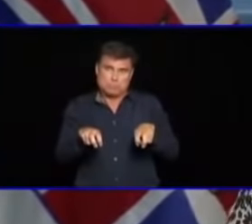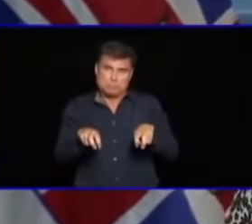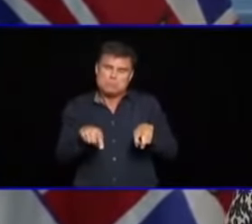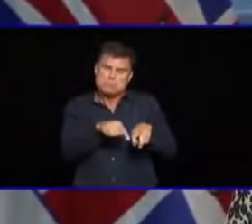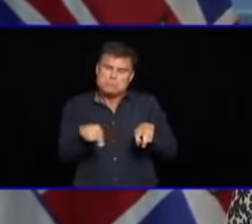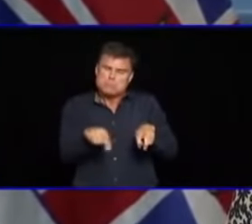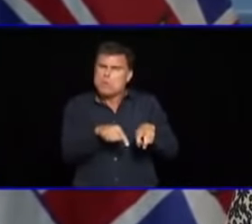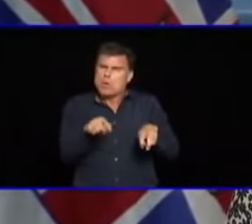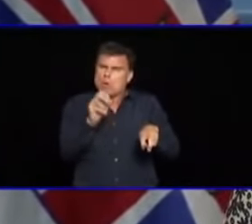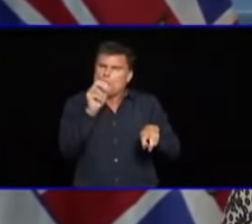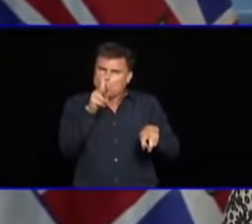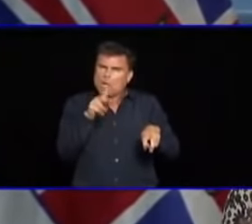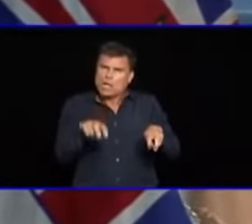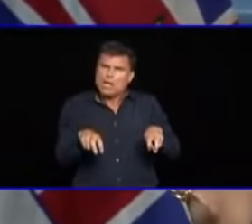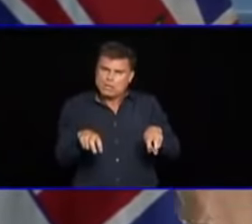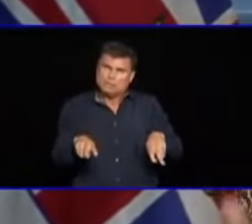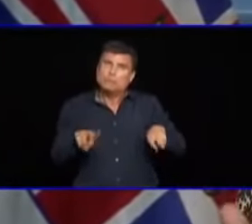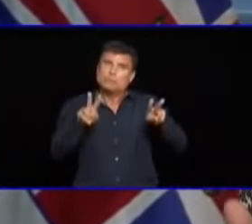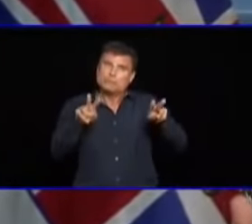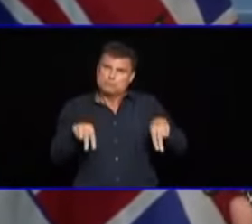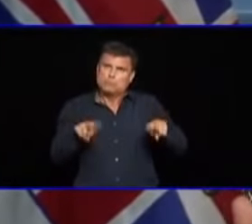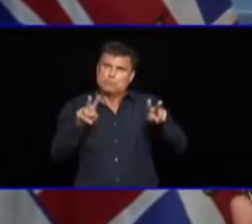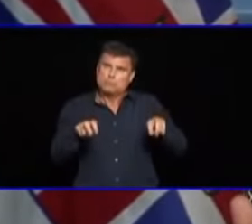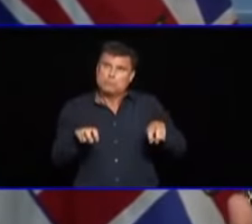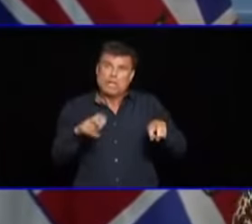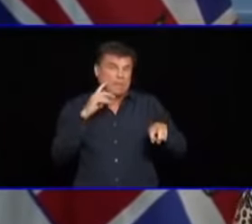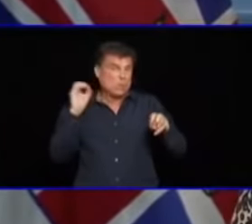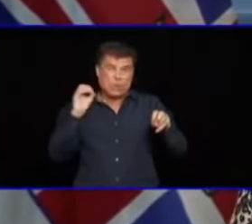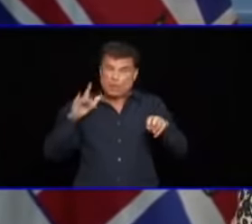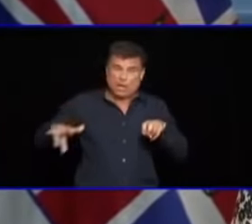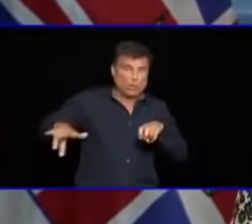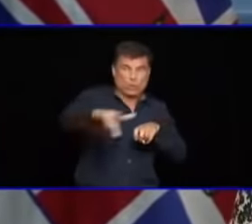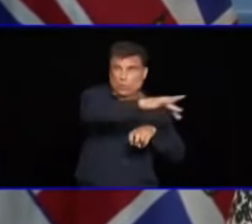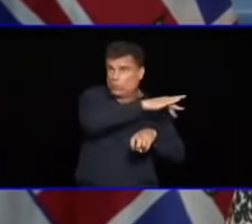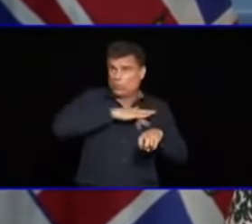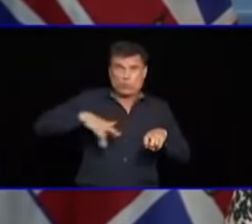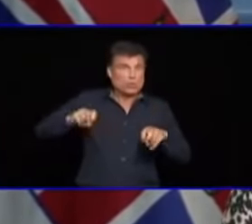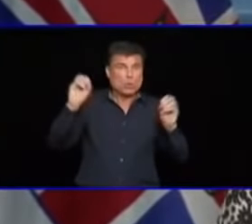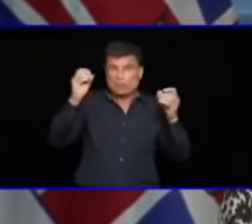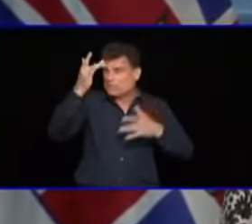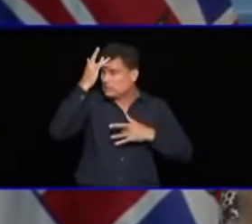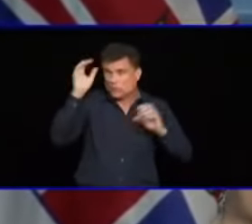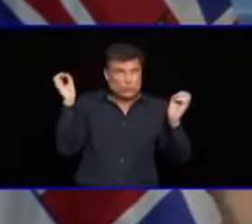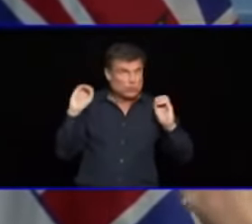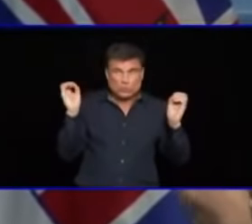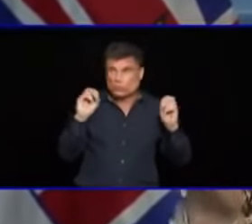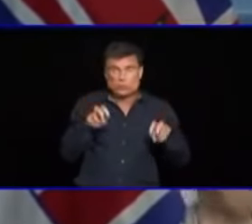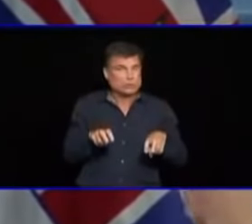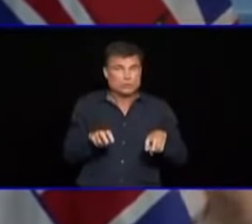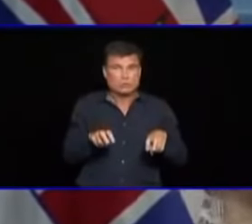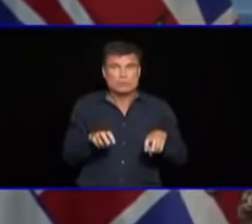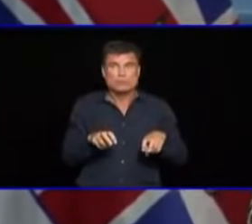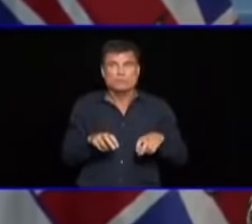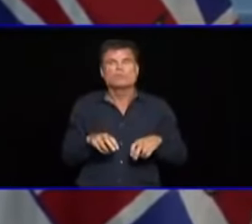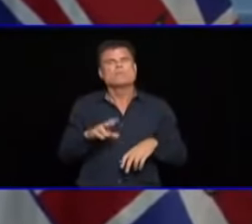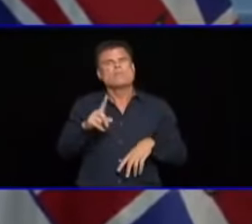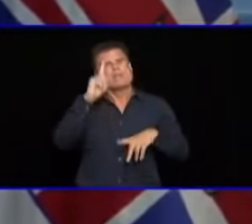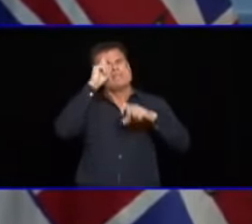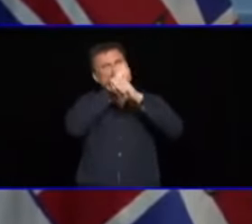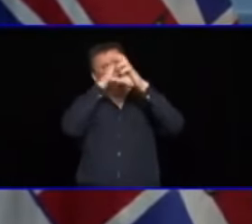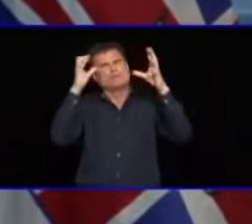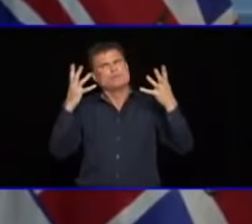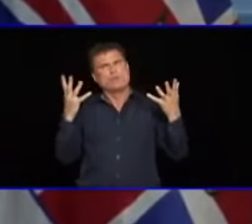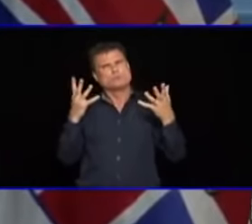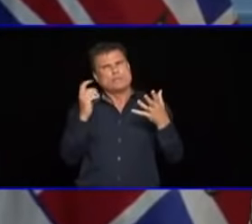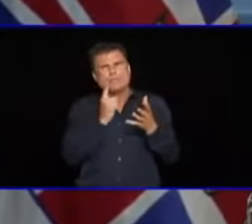go in if you're not feeling well. So if there's nobody sick in your environment, there's no risk. So we need to have all of those pieces